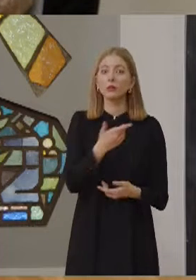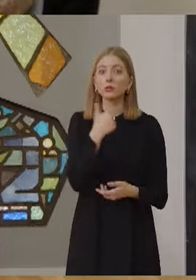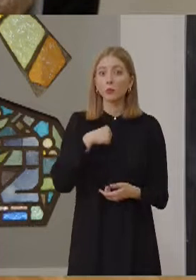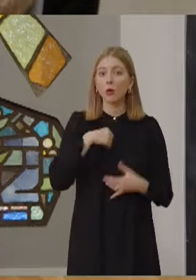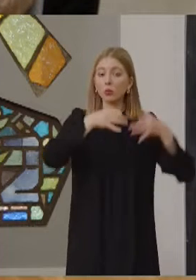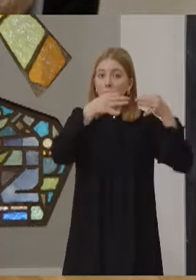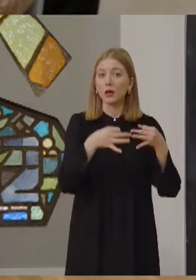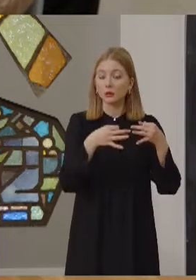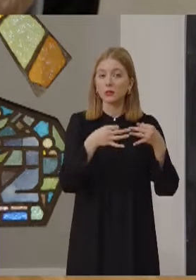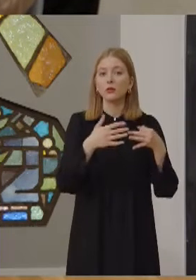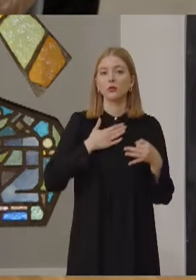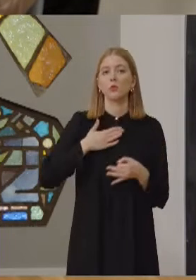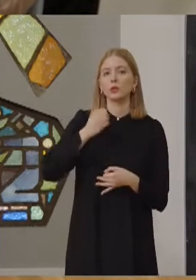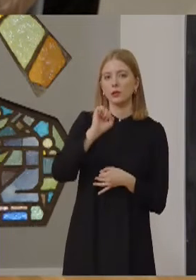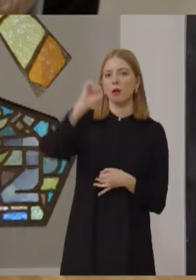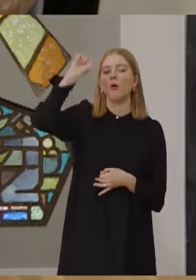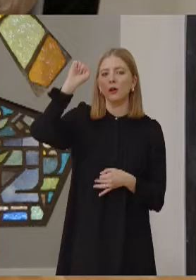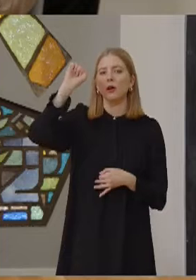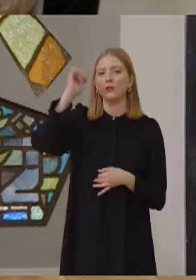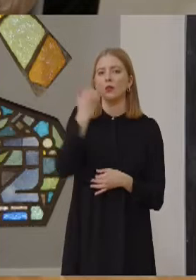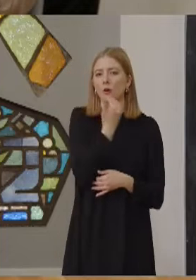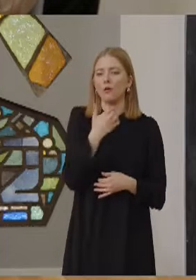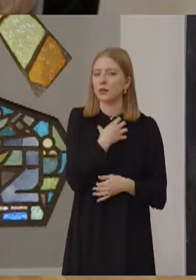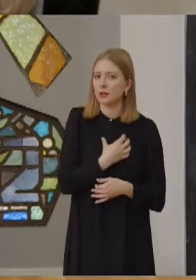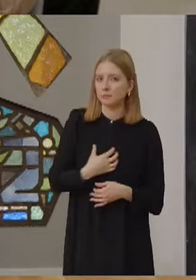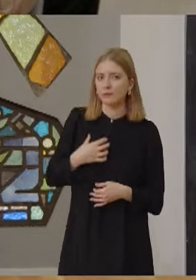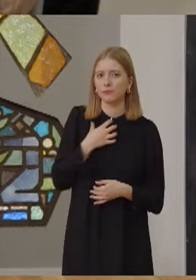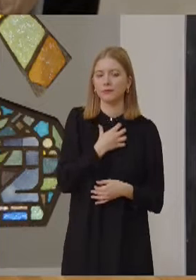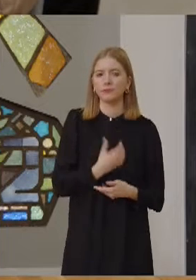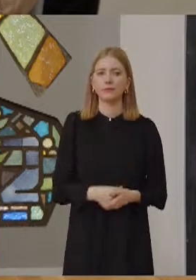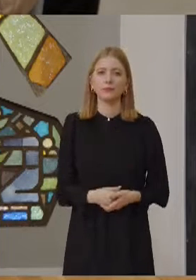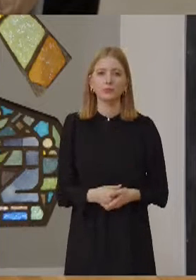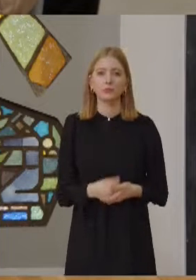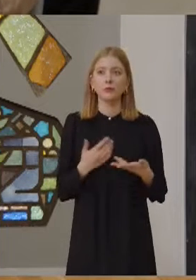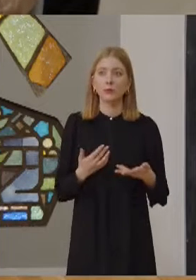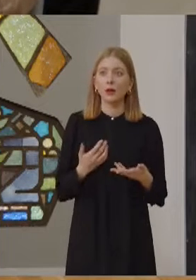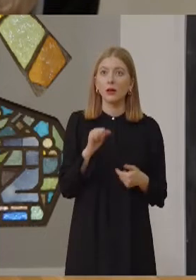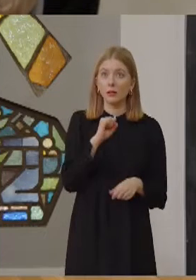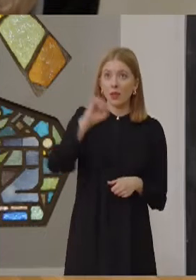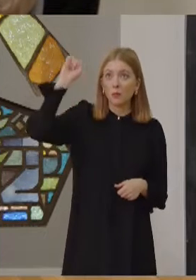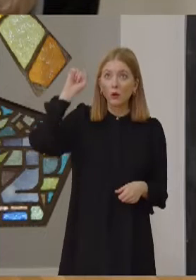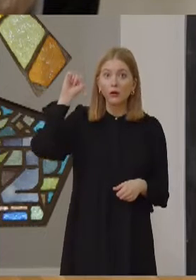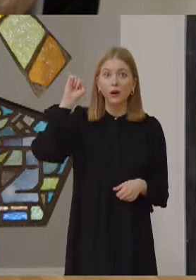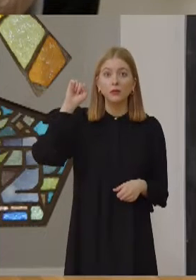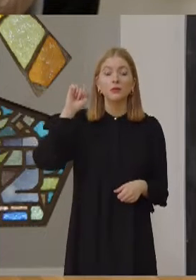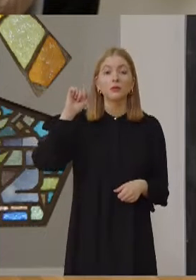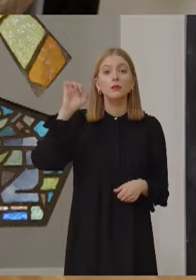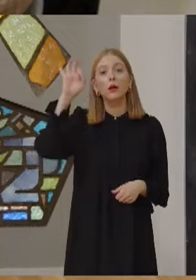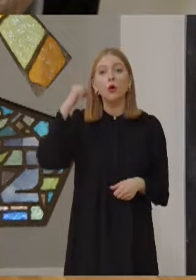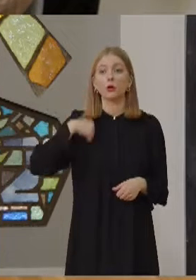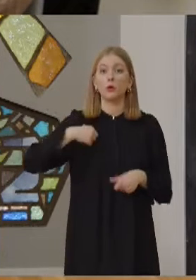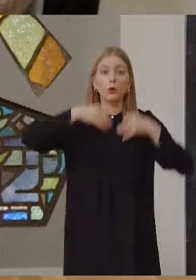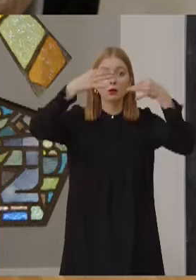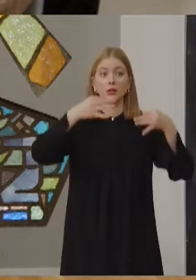what you are doing is a very important thing, because the human rights are the foundations of our